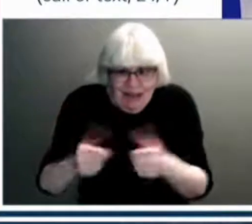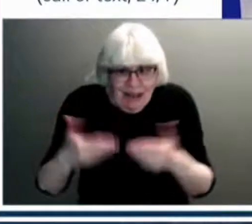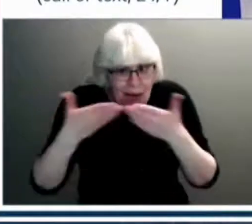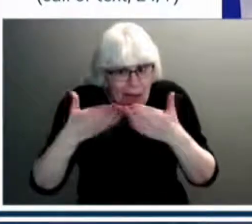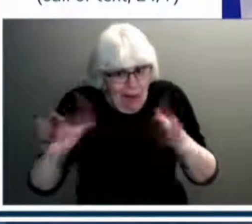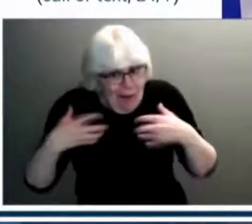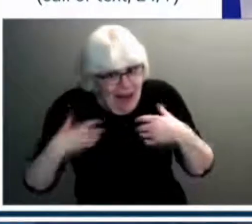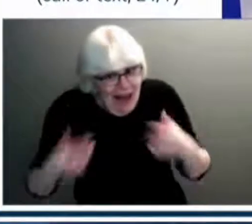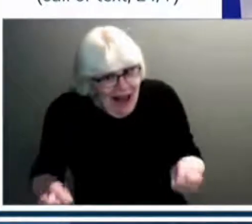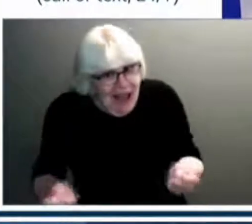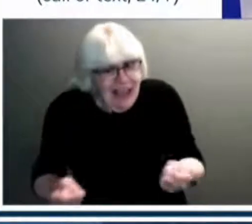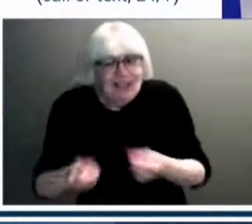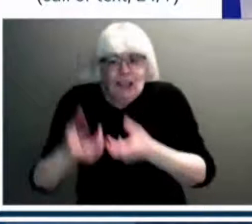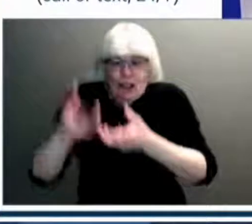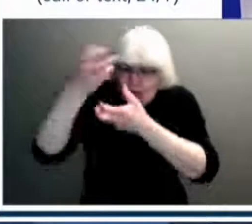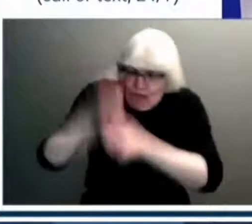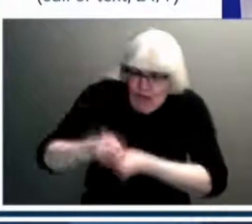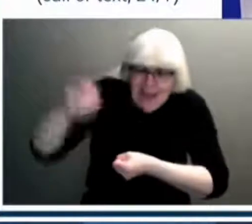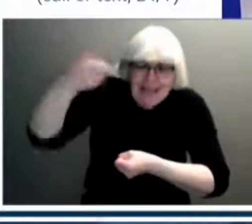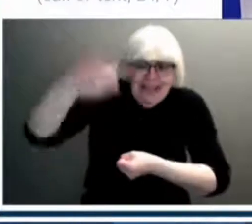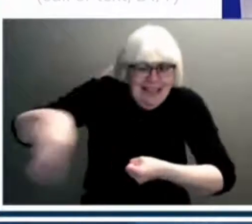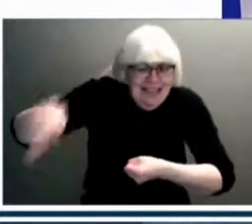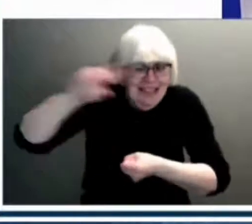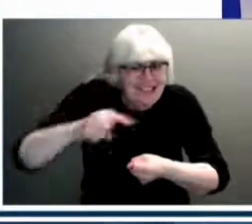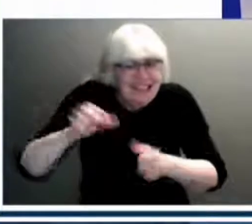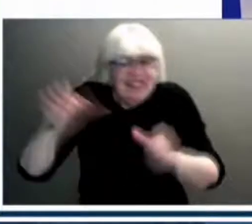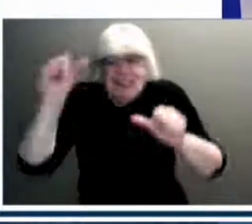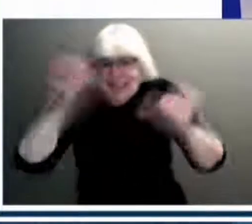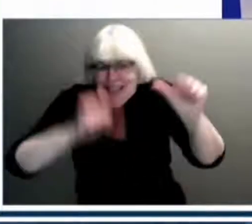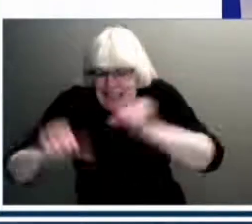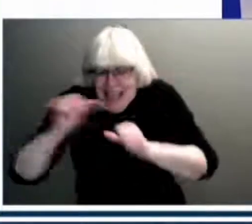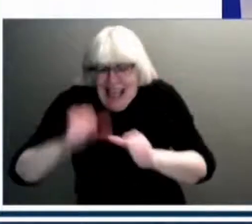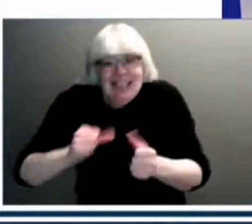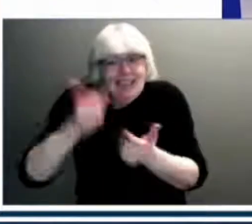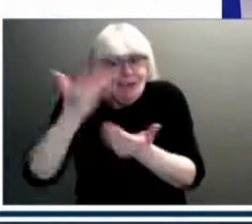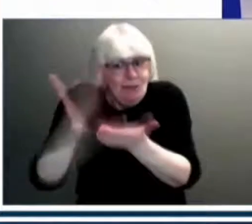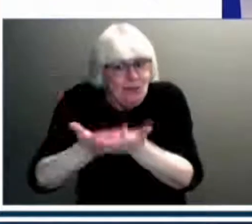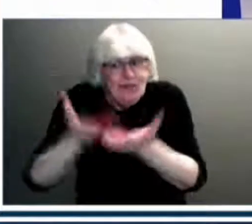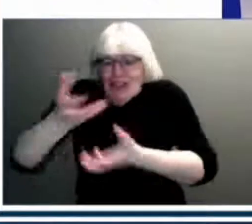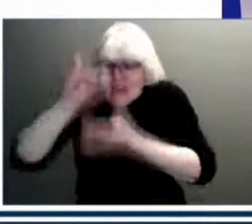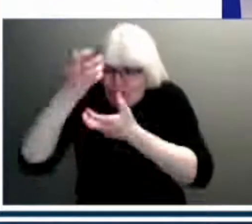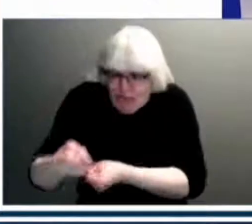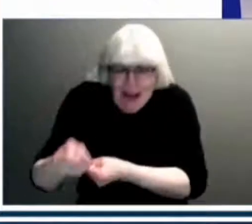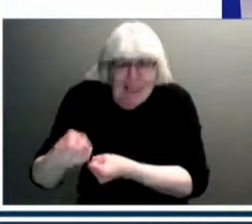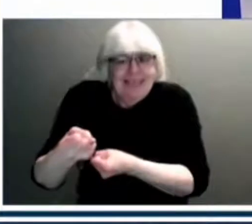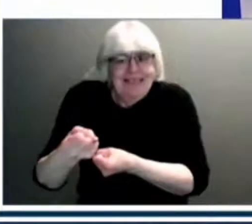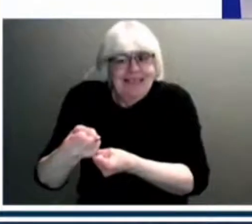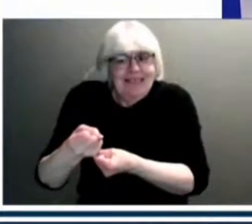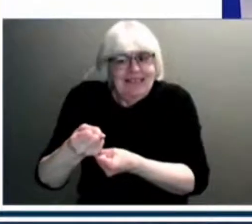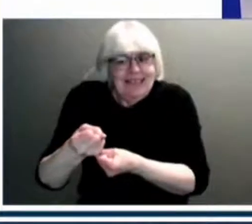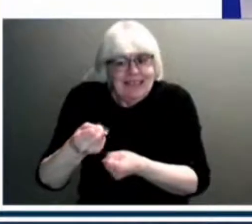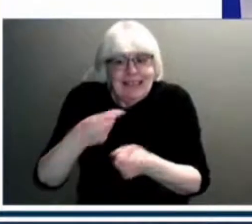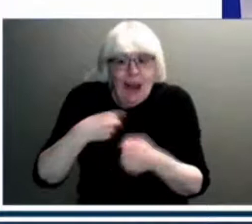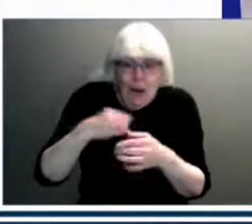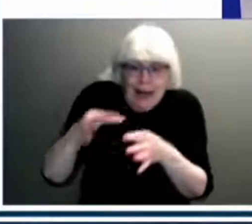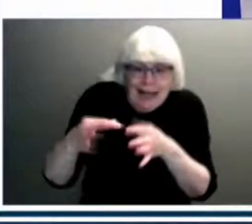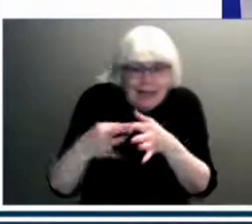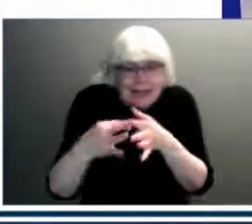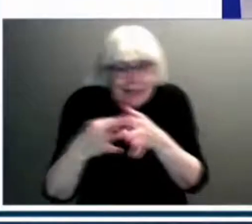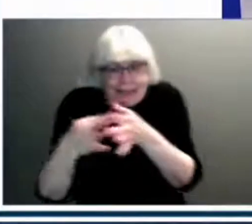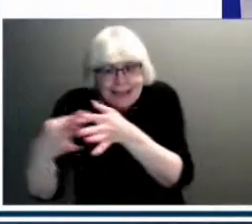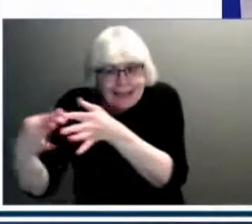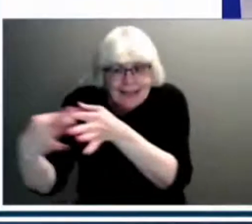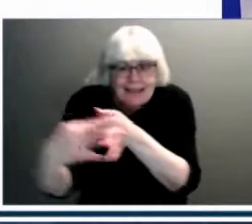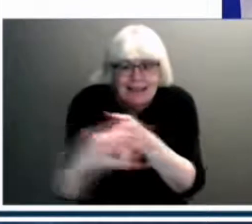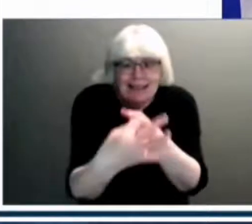best, most up-to-date health research. That's what's led us this far, and it's what will continue to lead the way. So